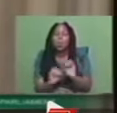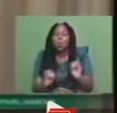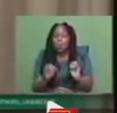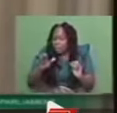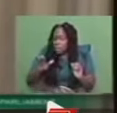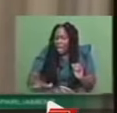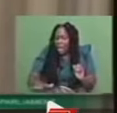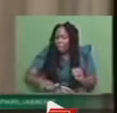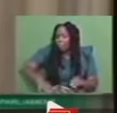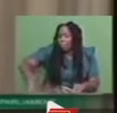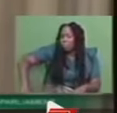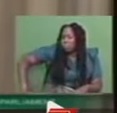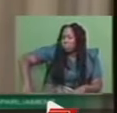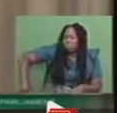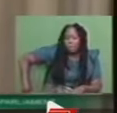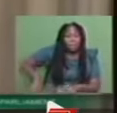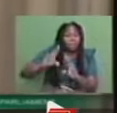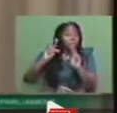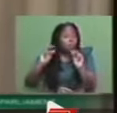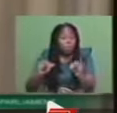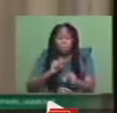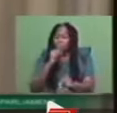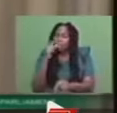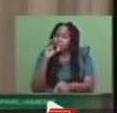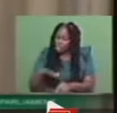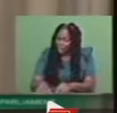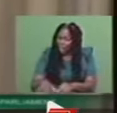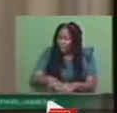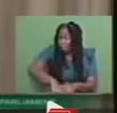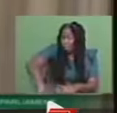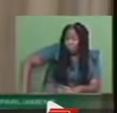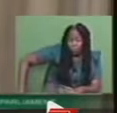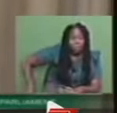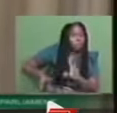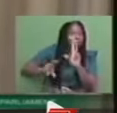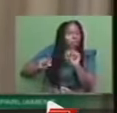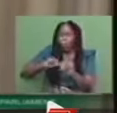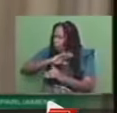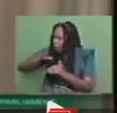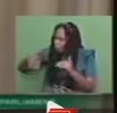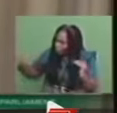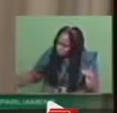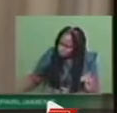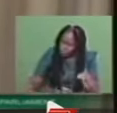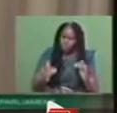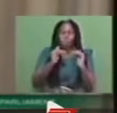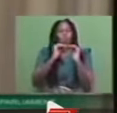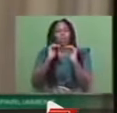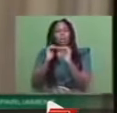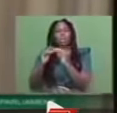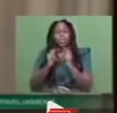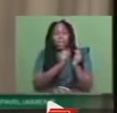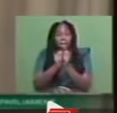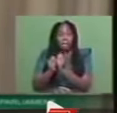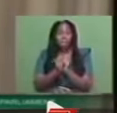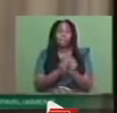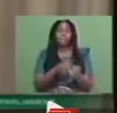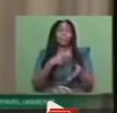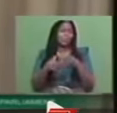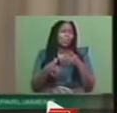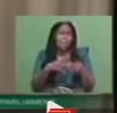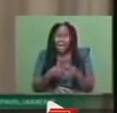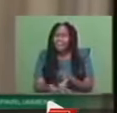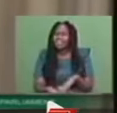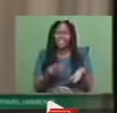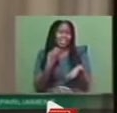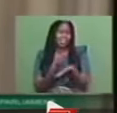of a society where one is not judged based on appearance, race, religion, economic background, gender, or